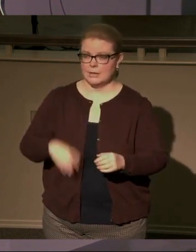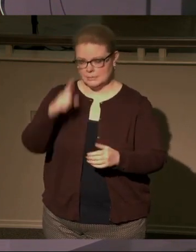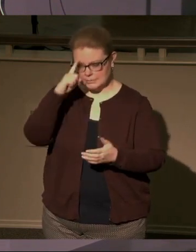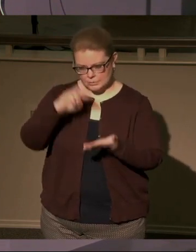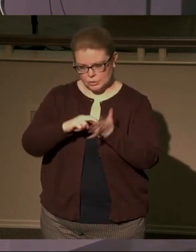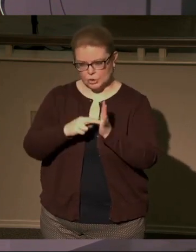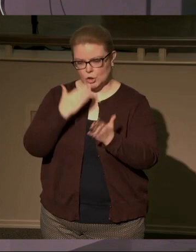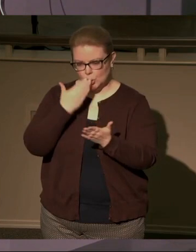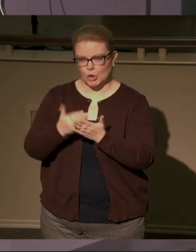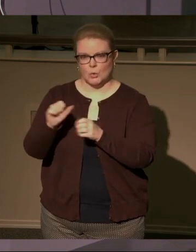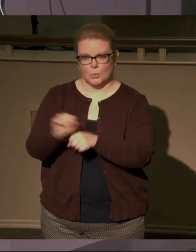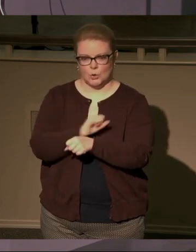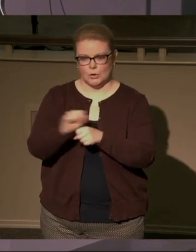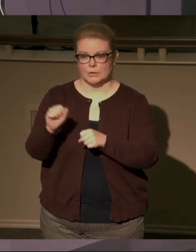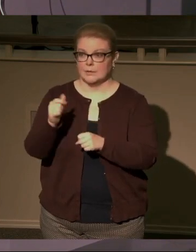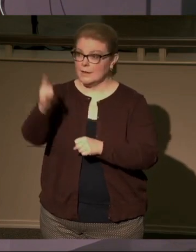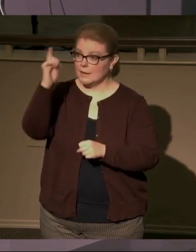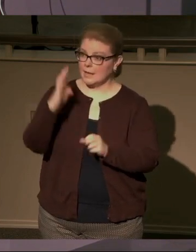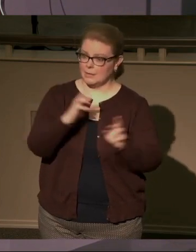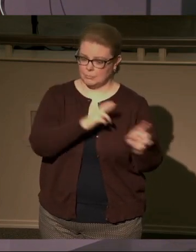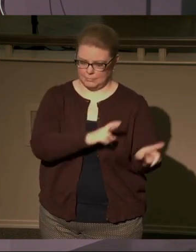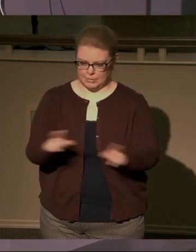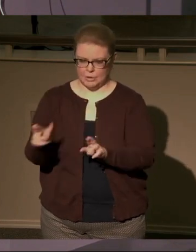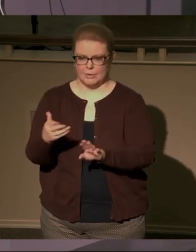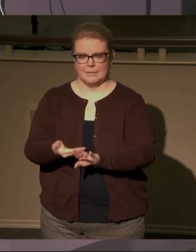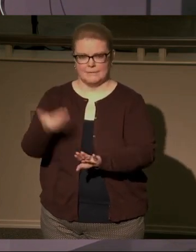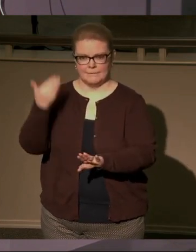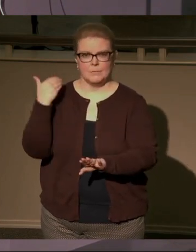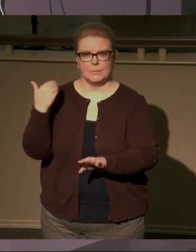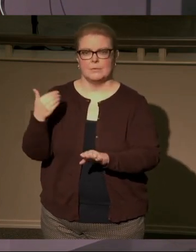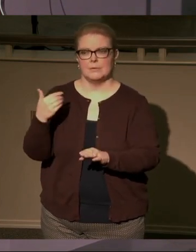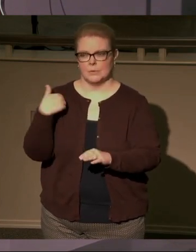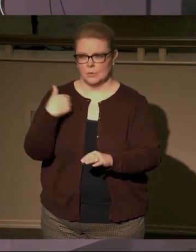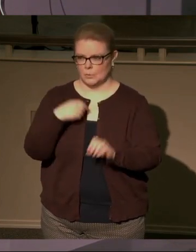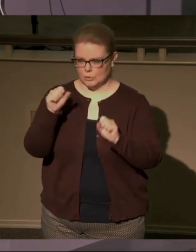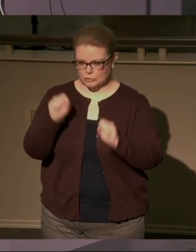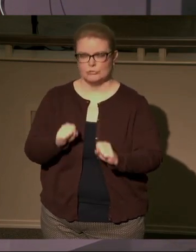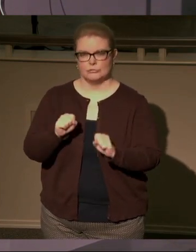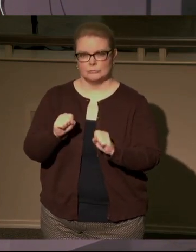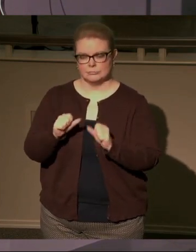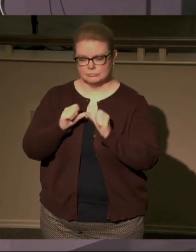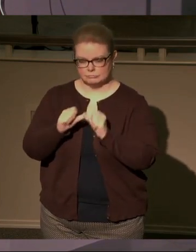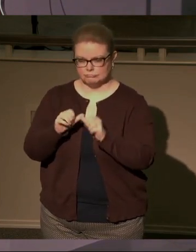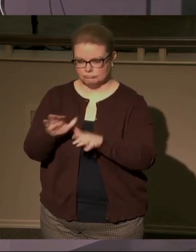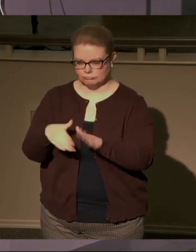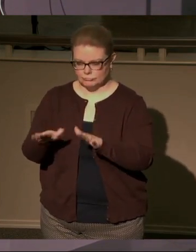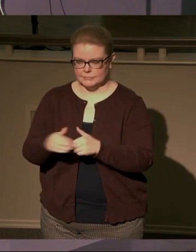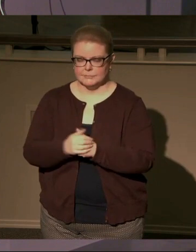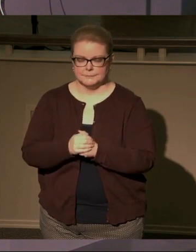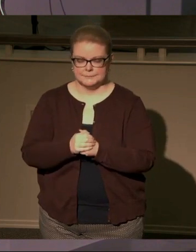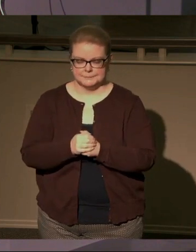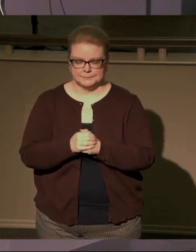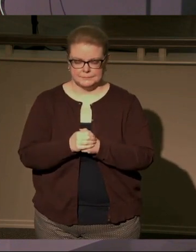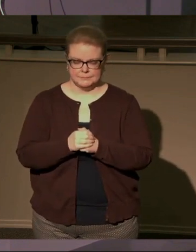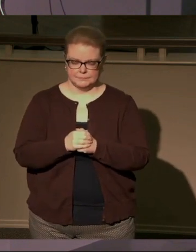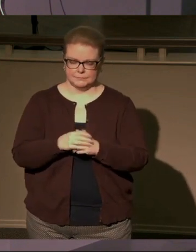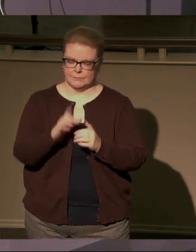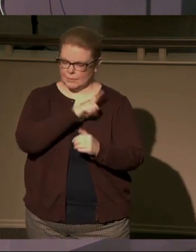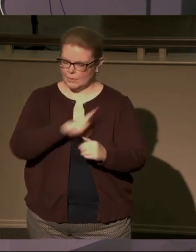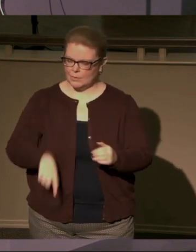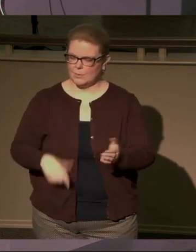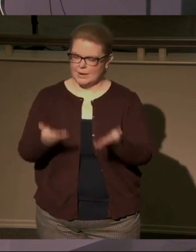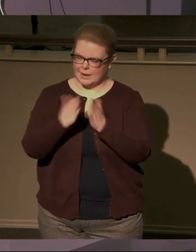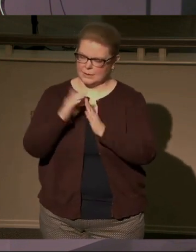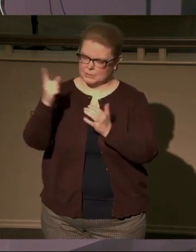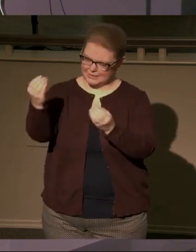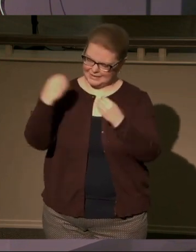which God prepared beforehand that we should walk in them. Oh Lord, we ask that you give us guidance in your word